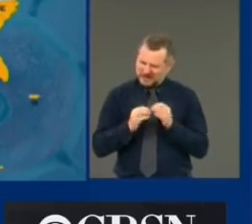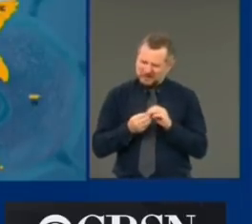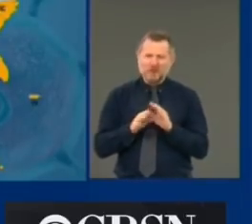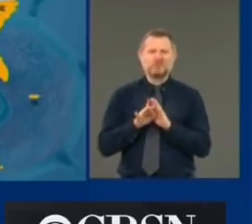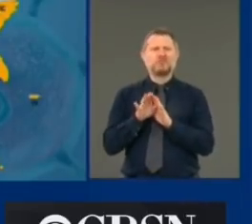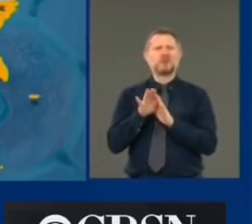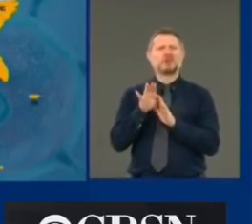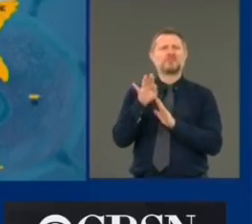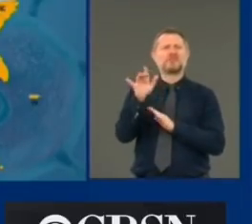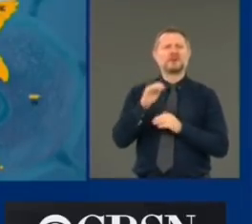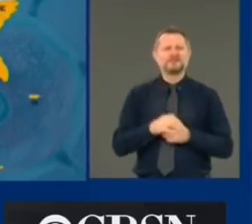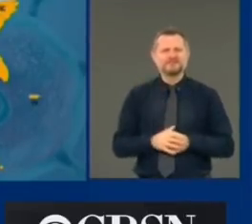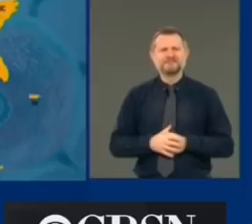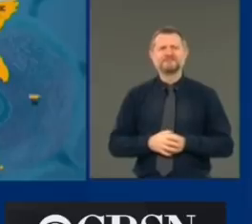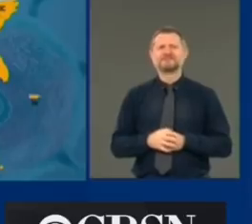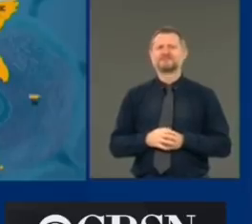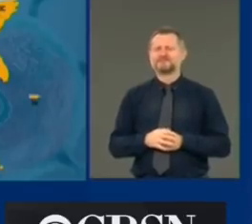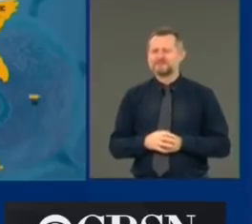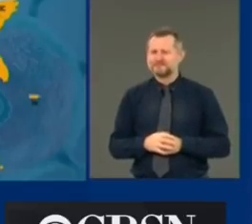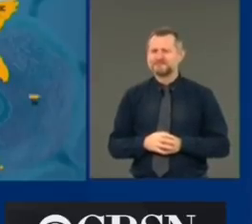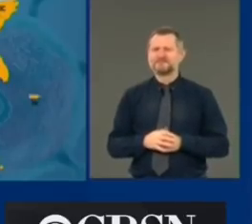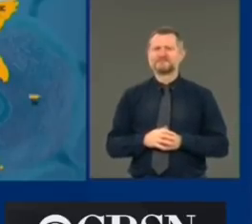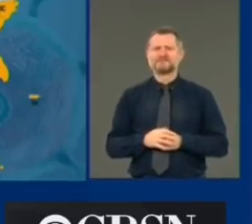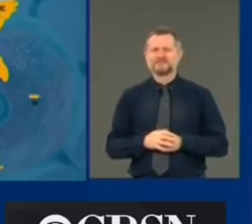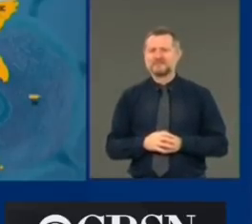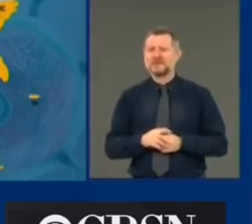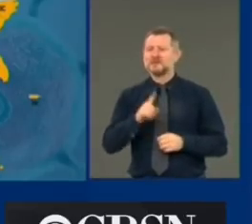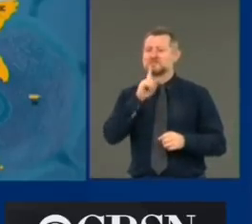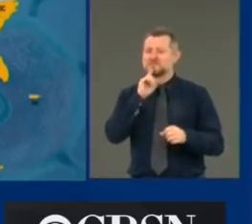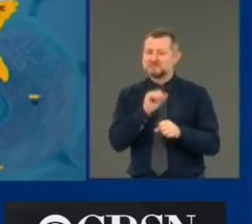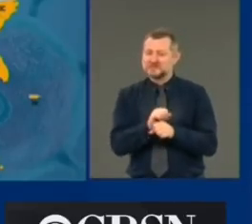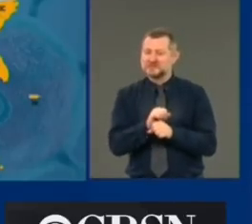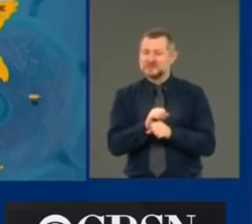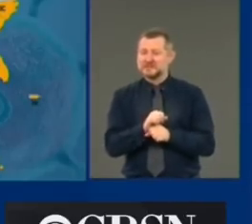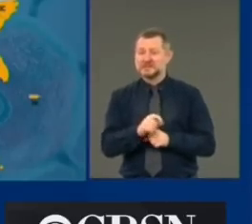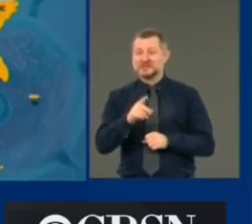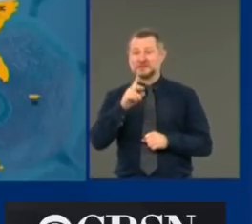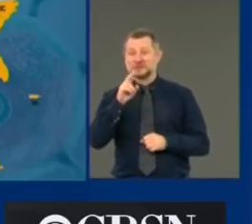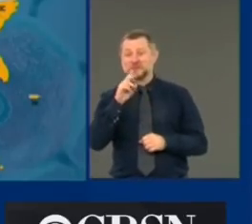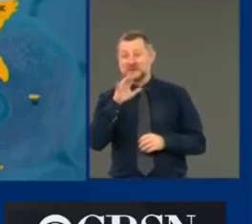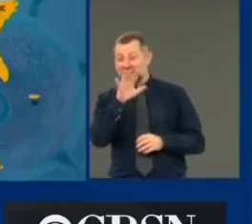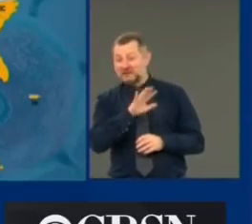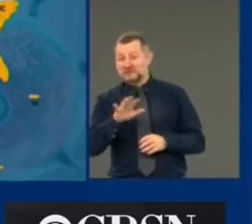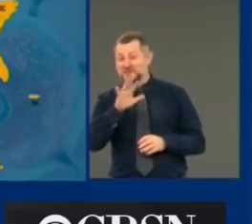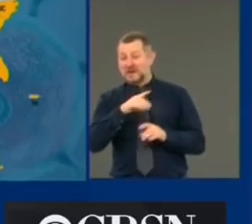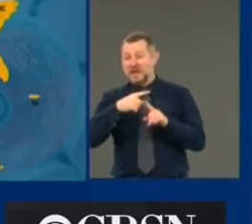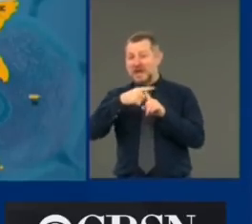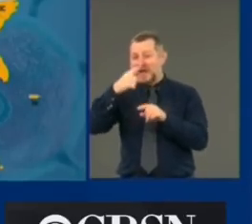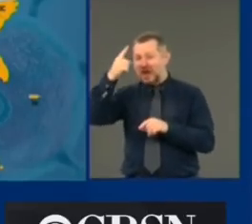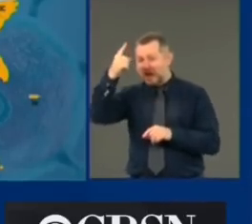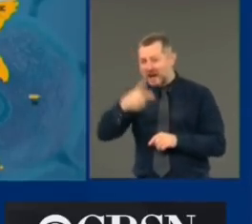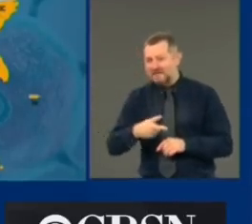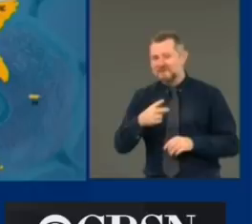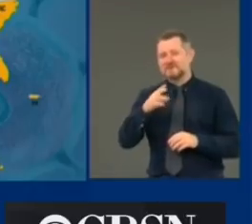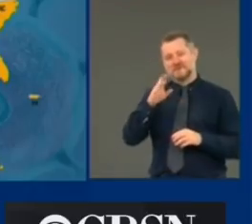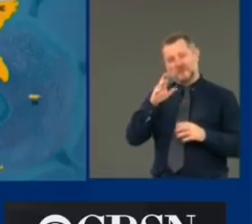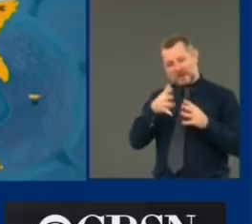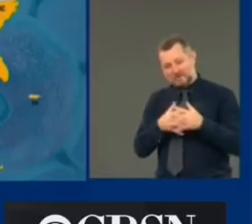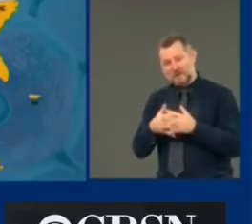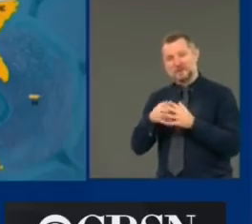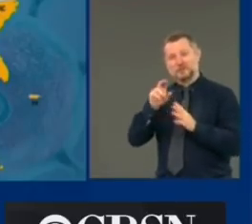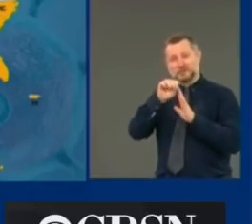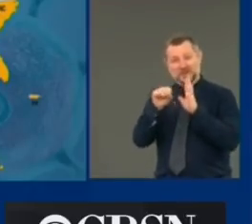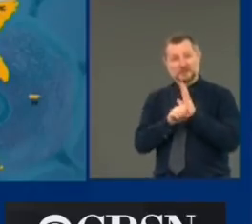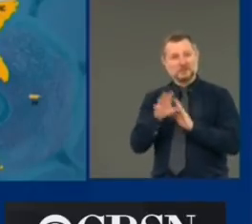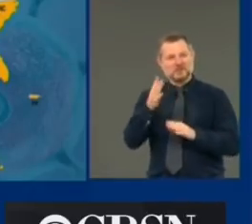The COVID virus is increasing in just about half the states. Half